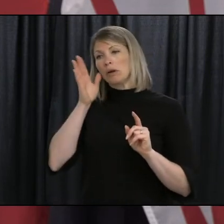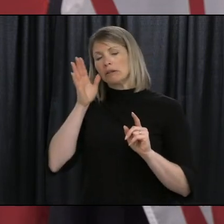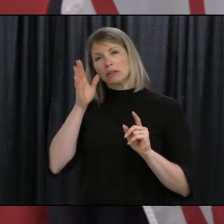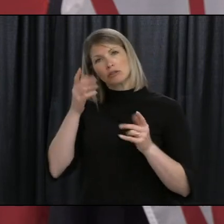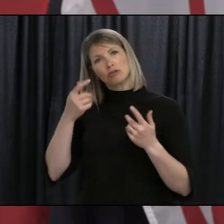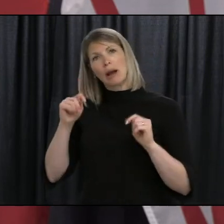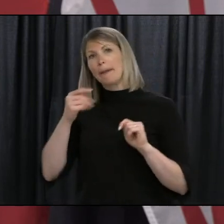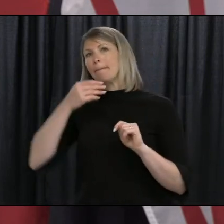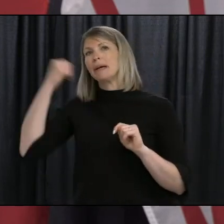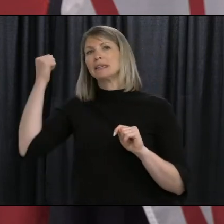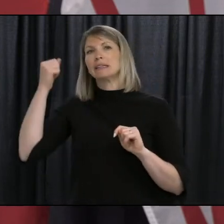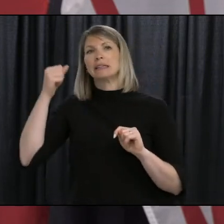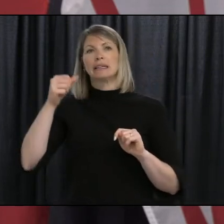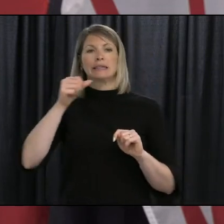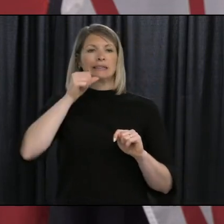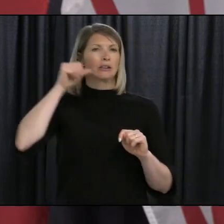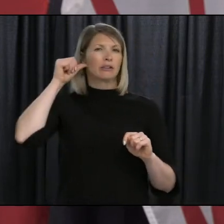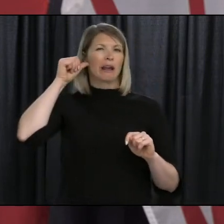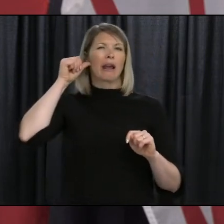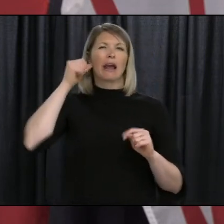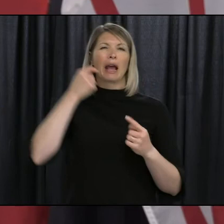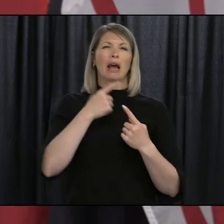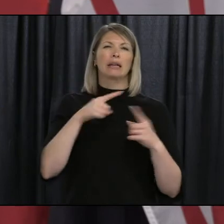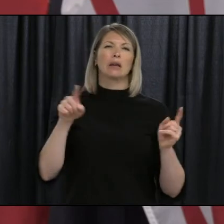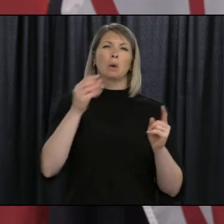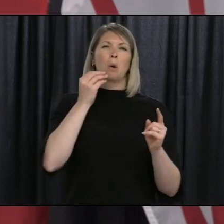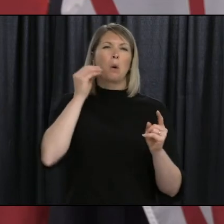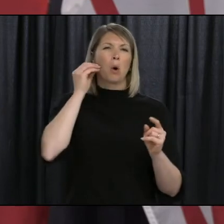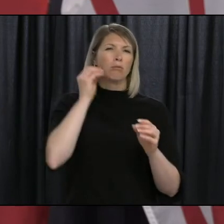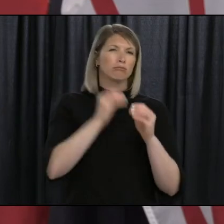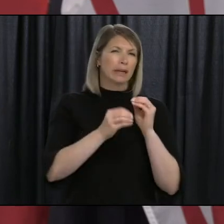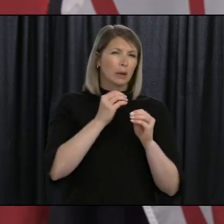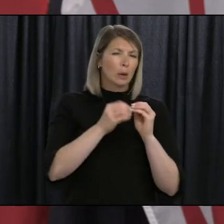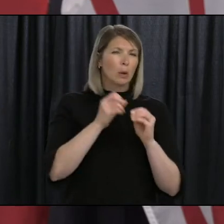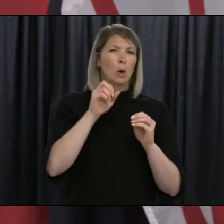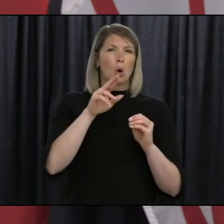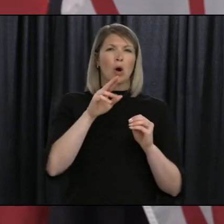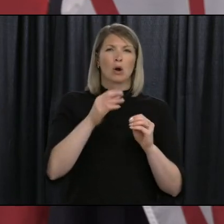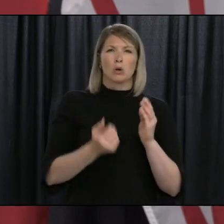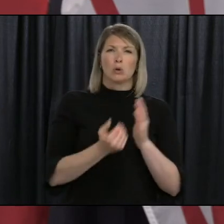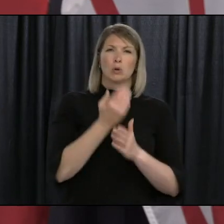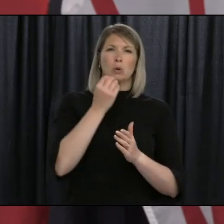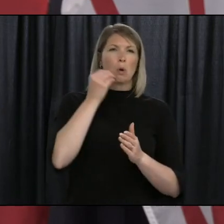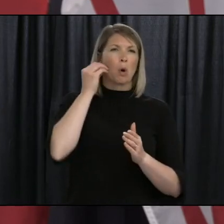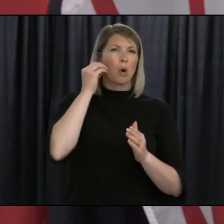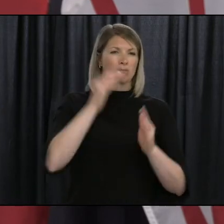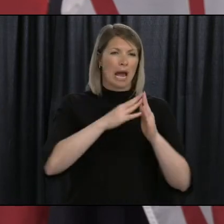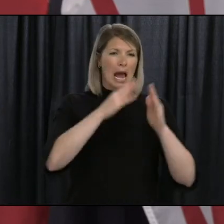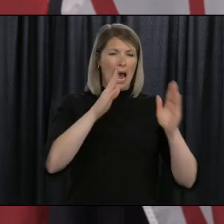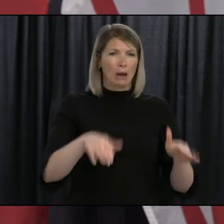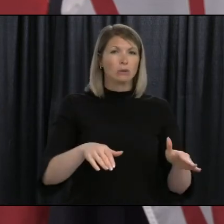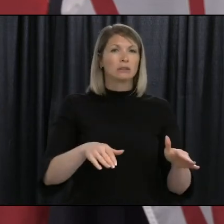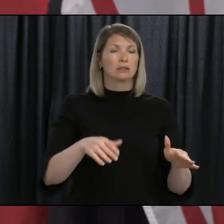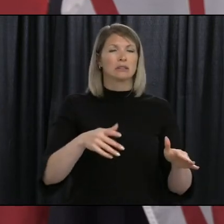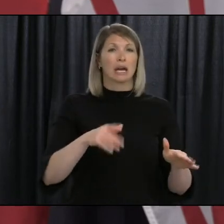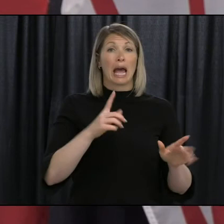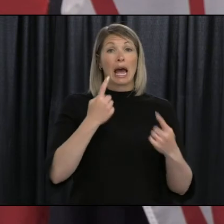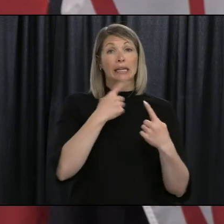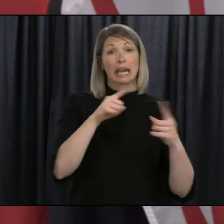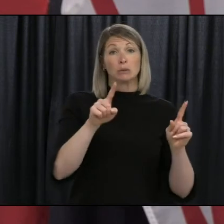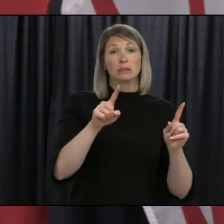yesterday for home renos and home construction, spurring on the economy and getting people to work,